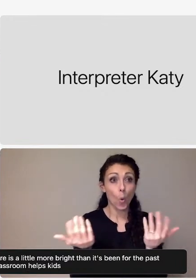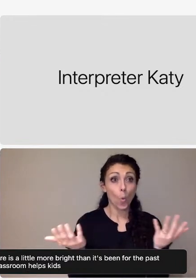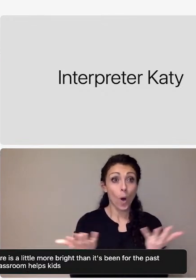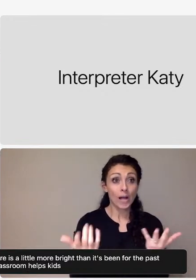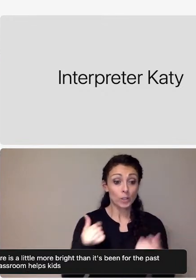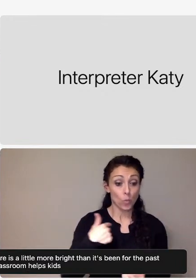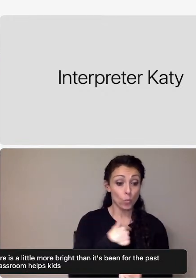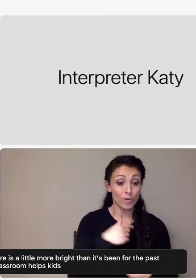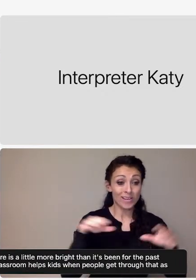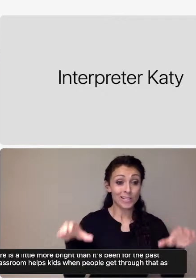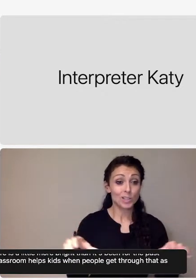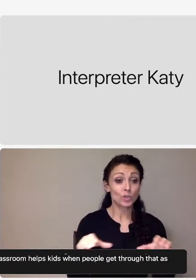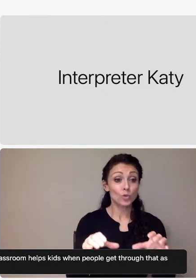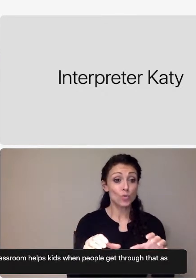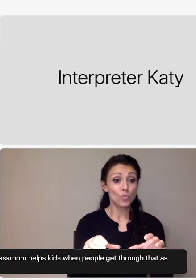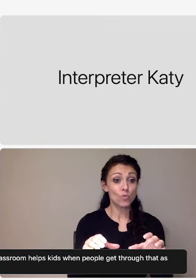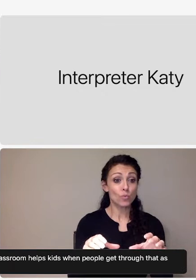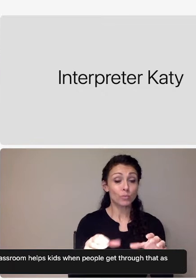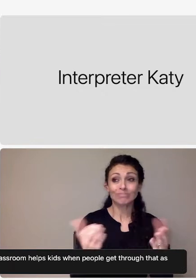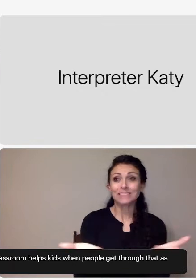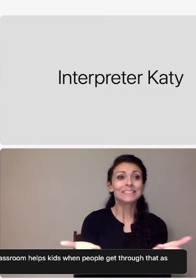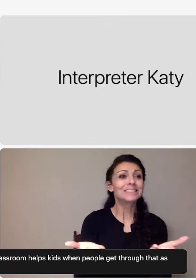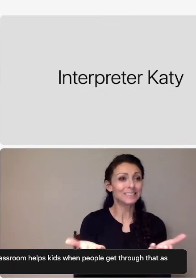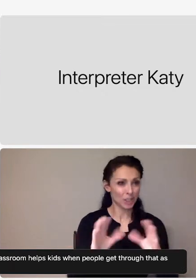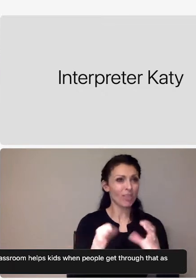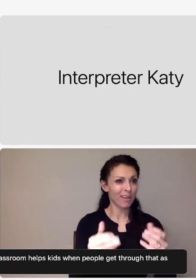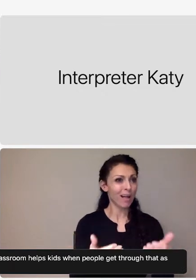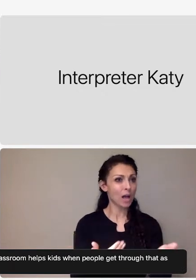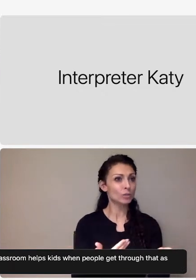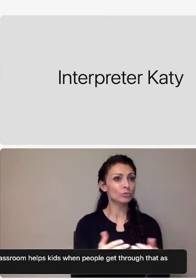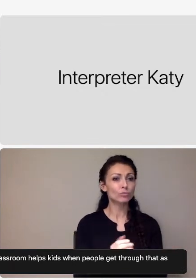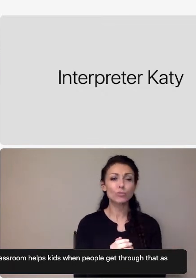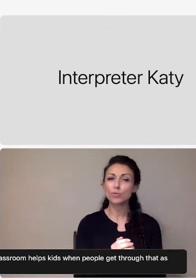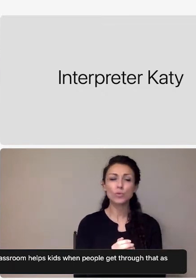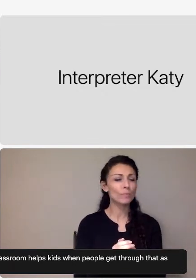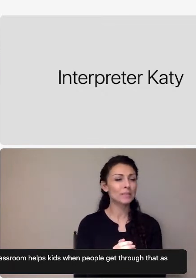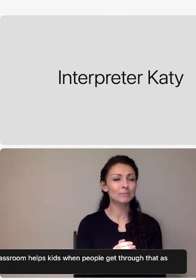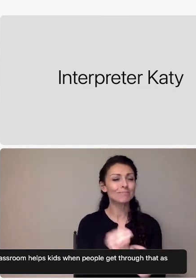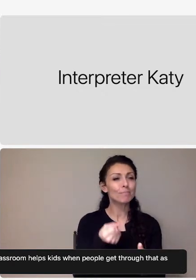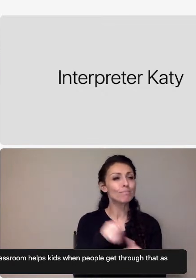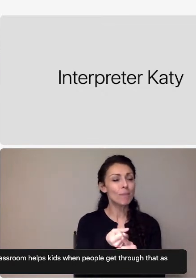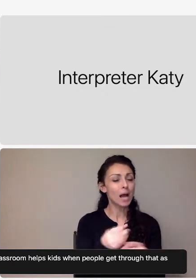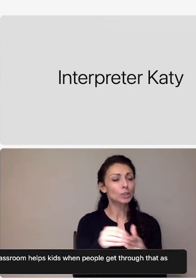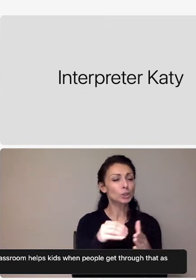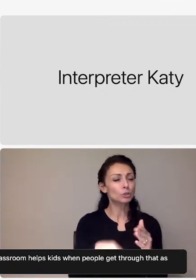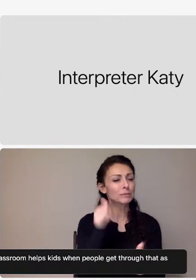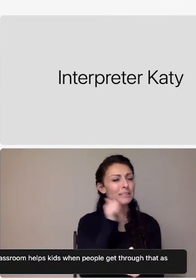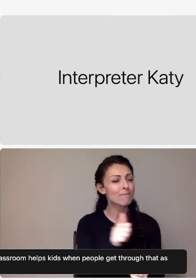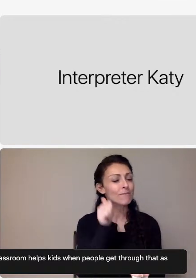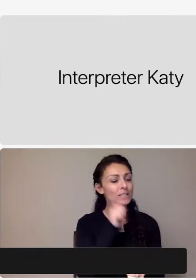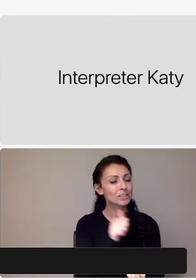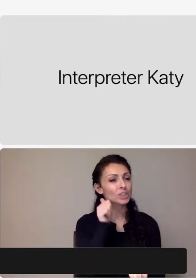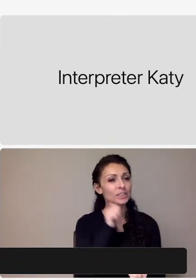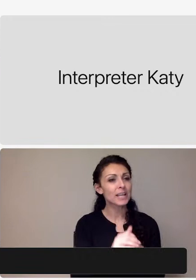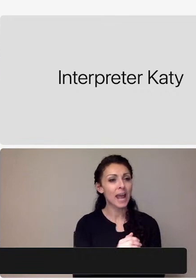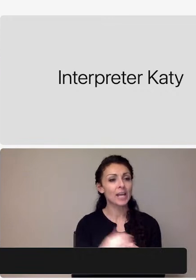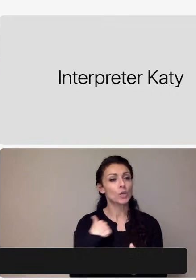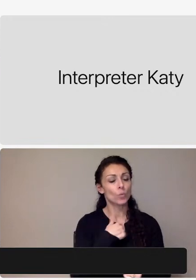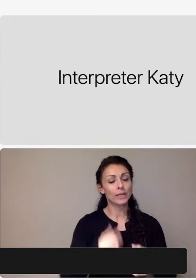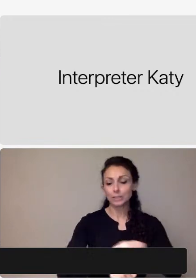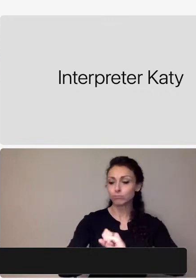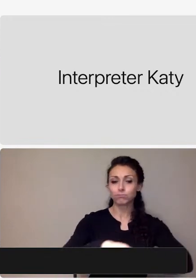that as well so we have to really strive to do the very best to give everybody what they need happy holidays